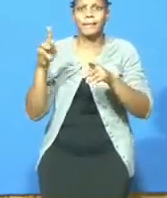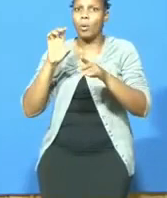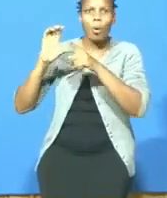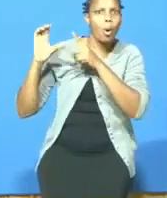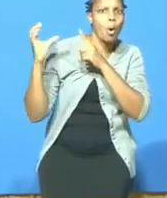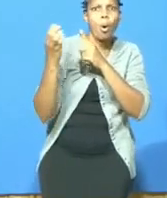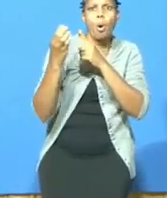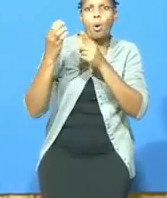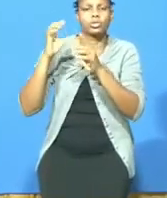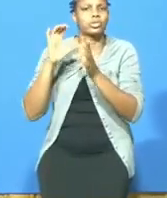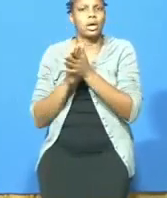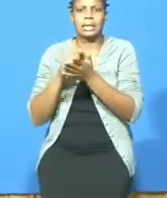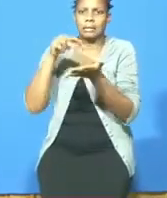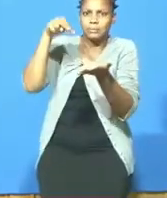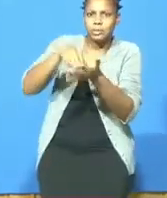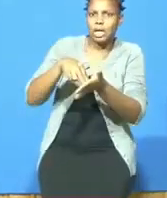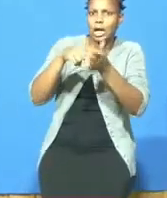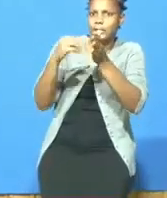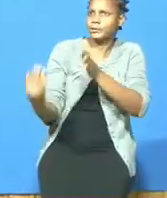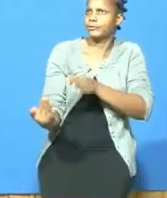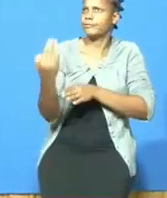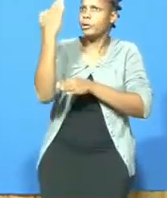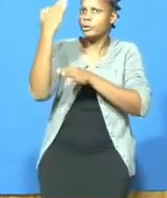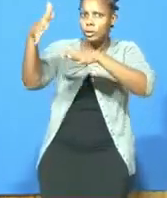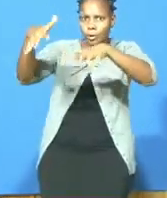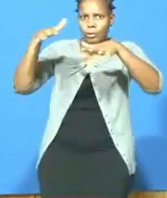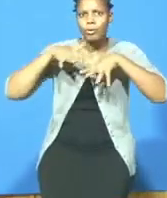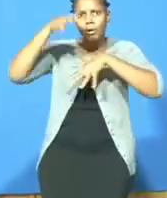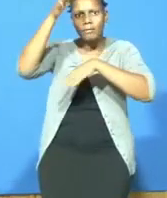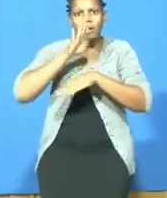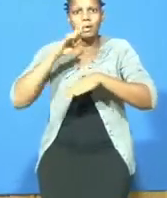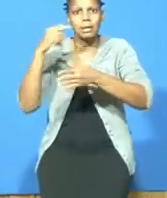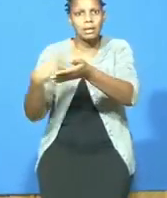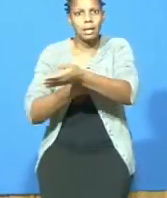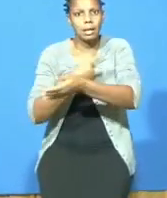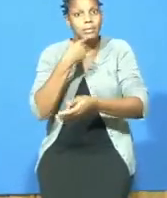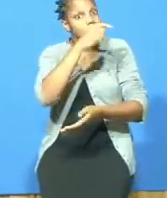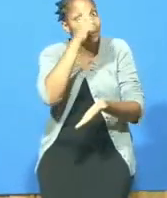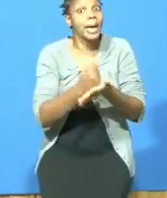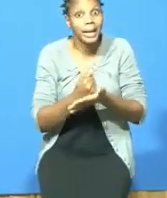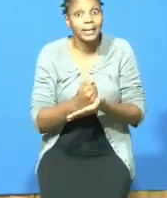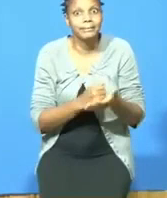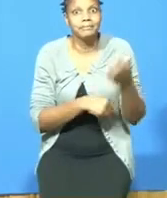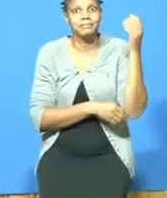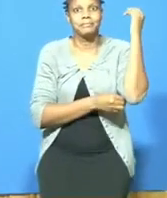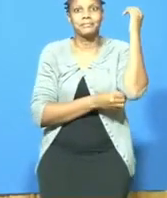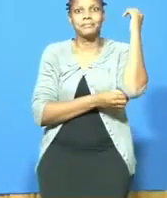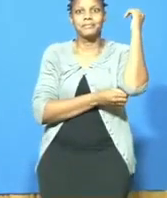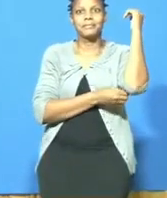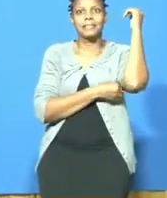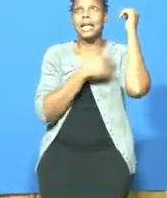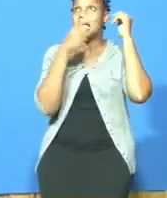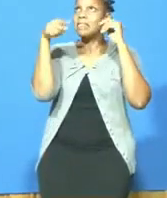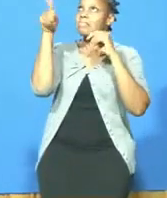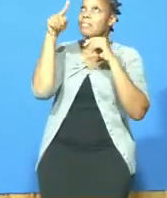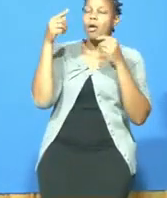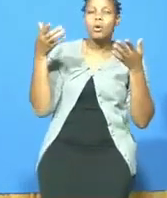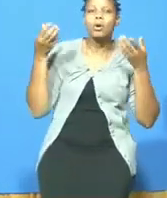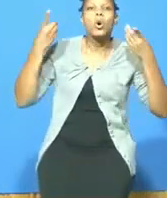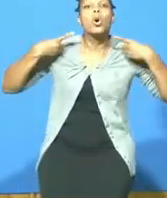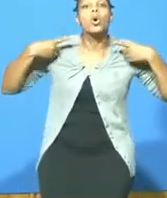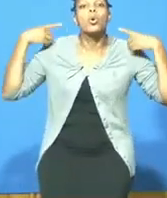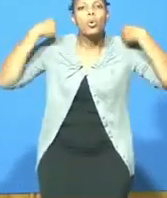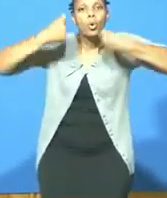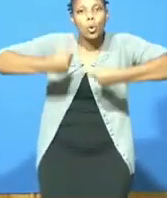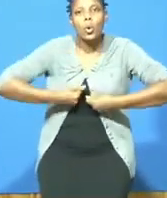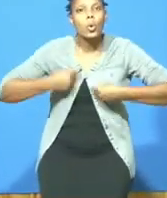the throne of God and before the Lamb, and I say amen. And they're clothed